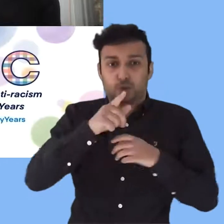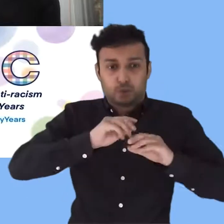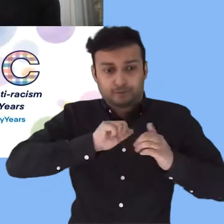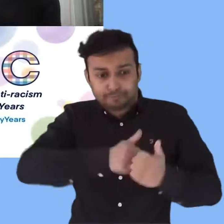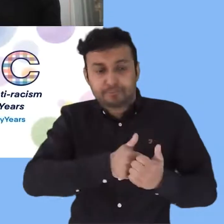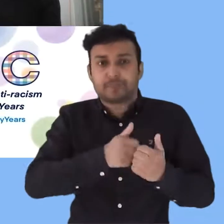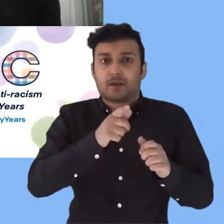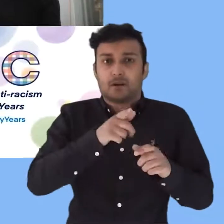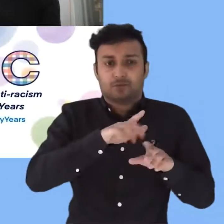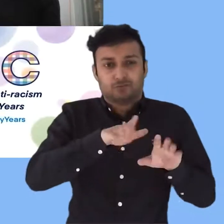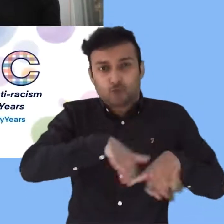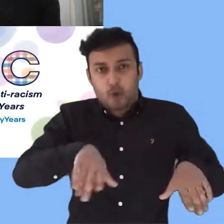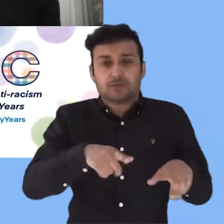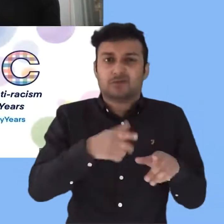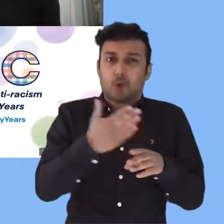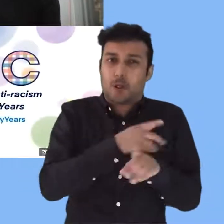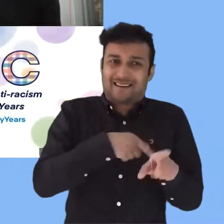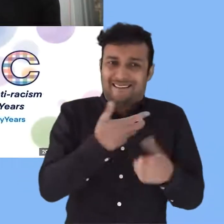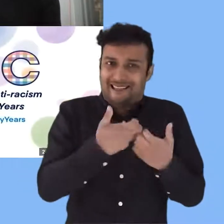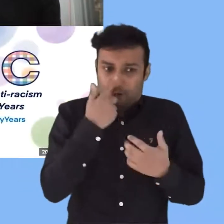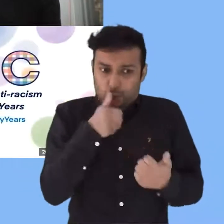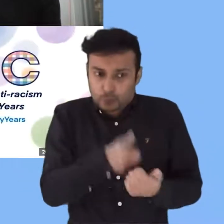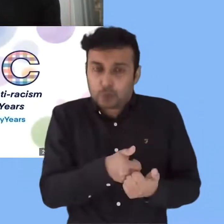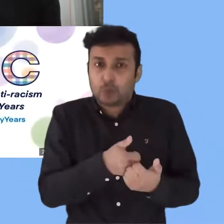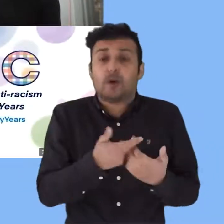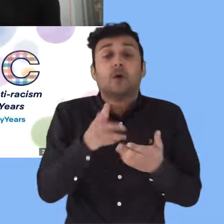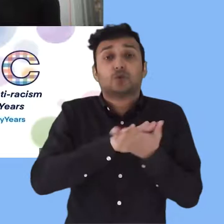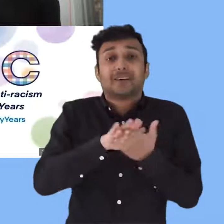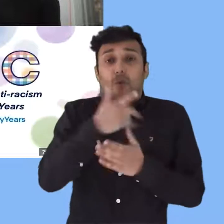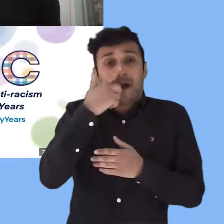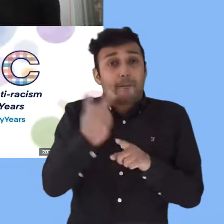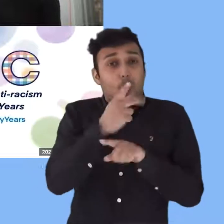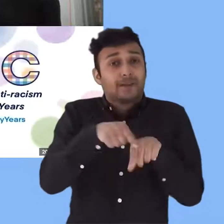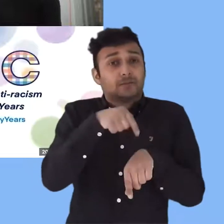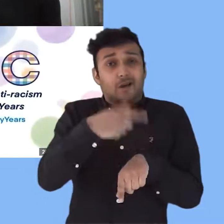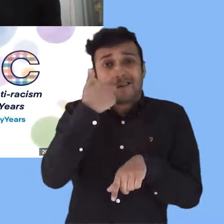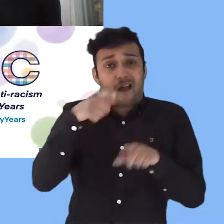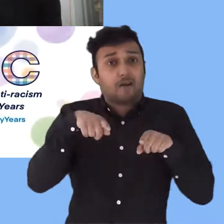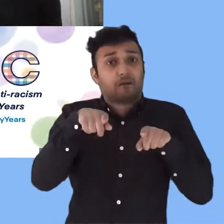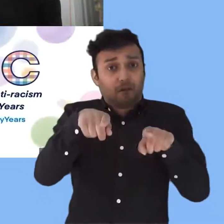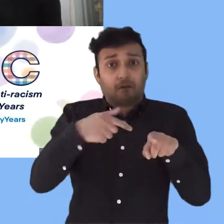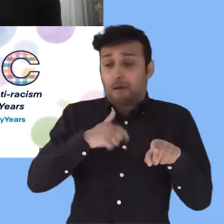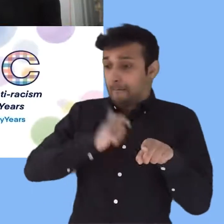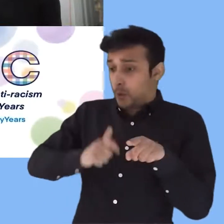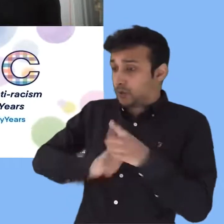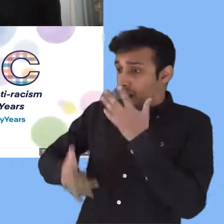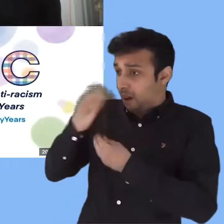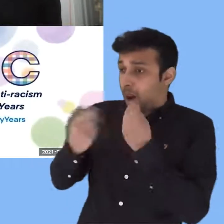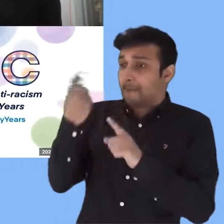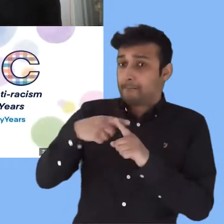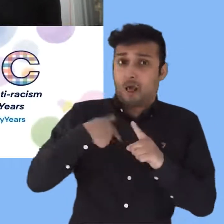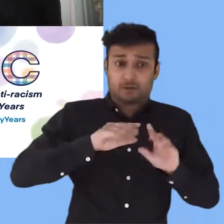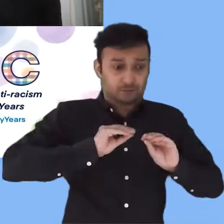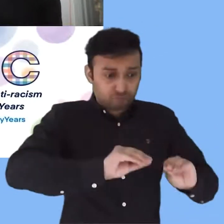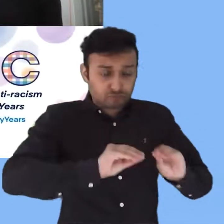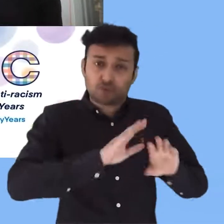personal learning is really vital. And yeah, I would encourage them to take the first step and start somewhere.